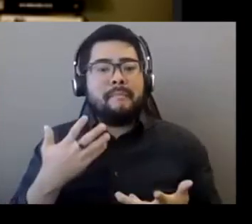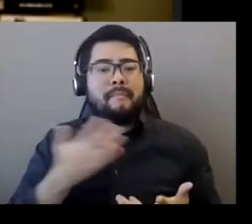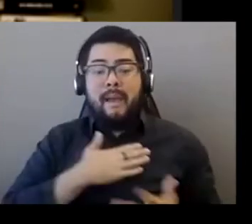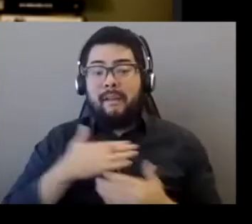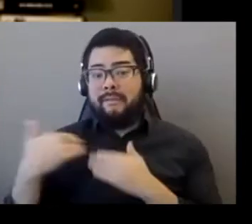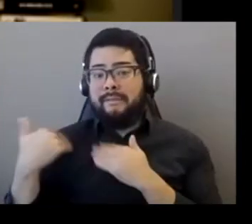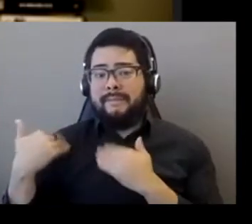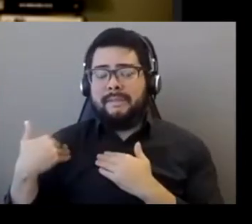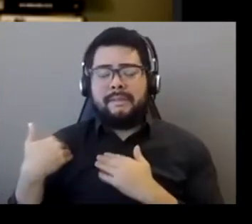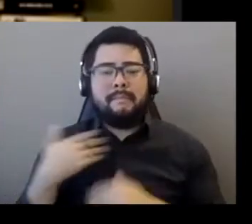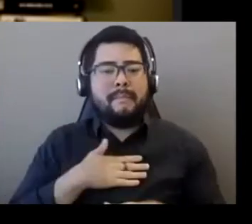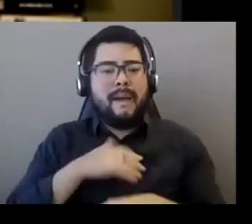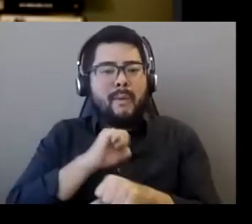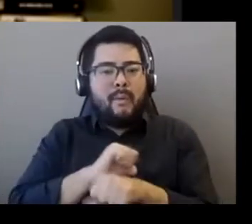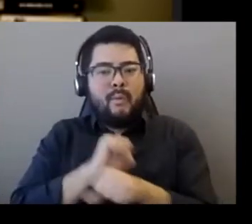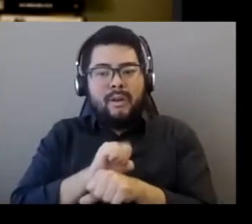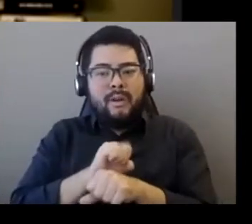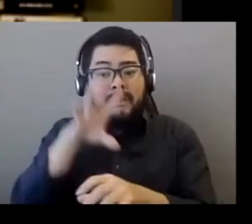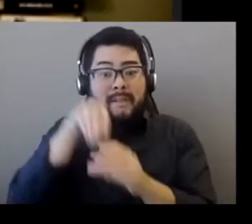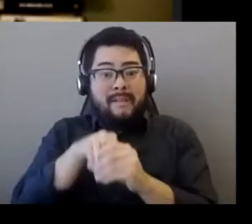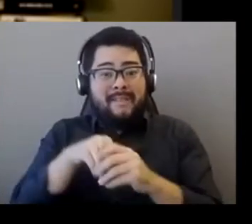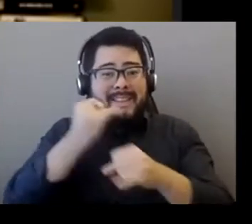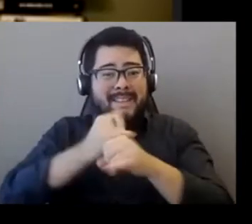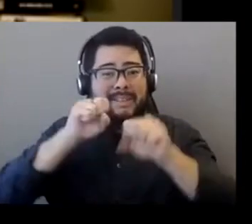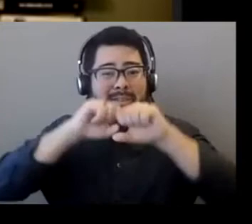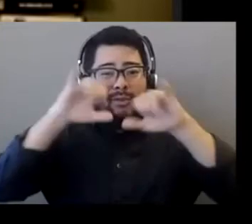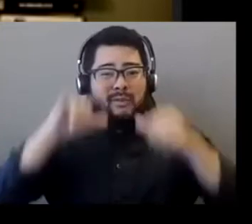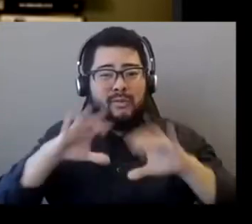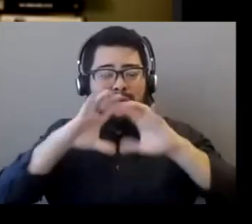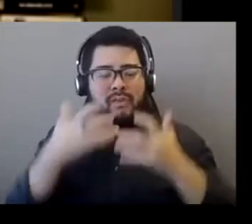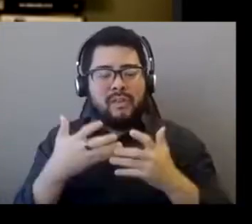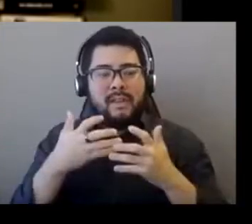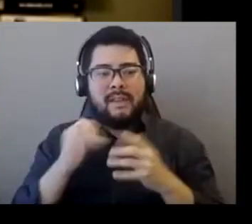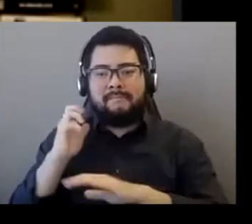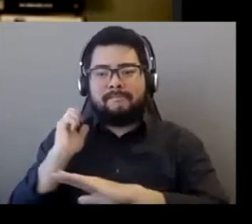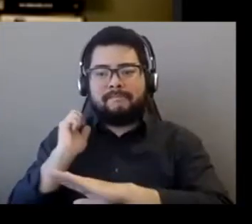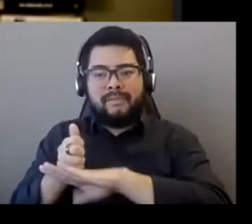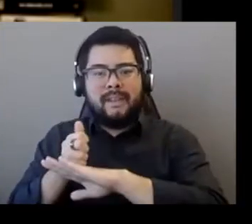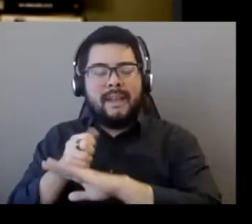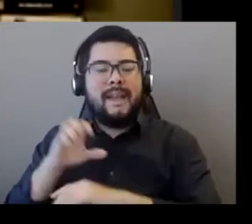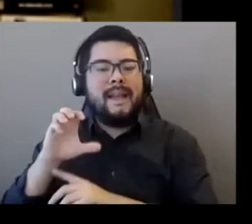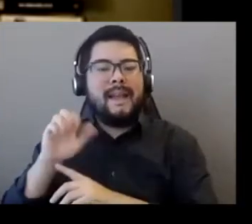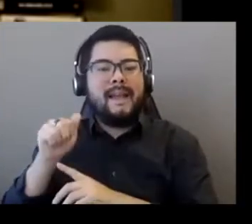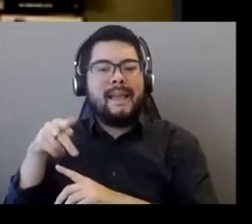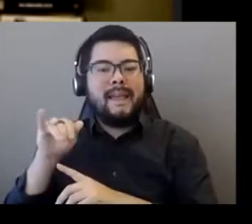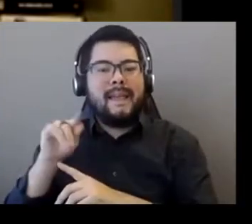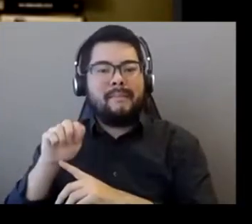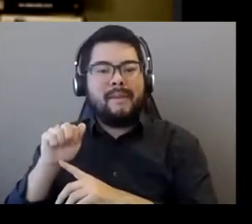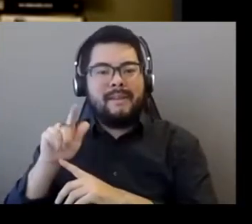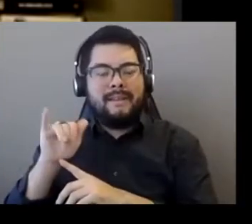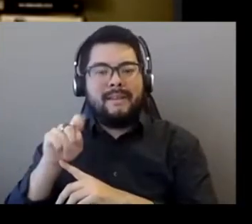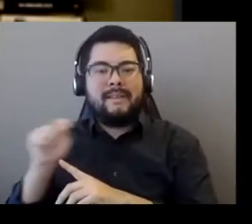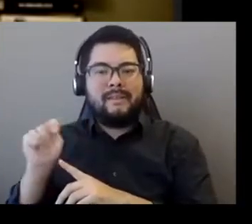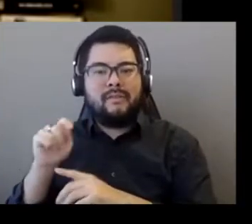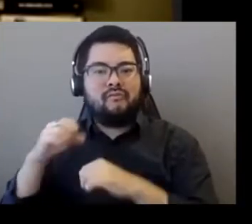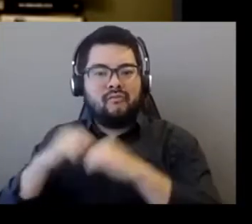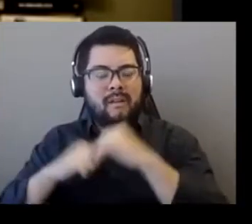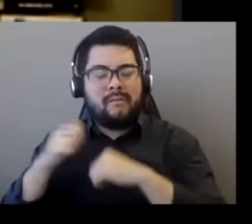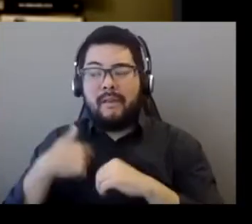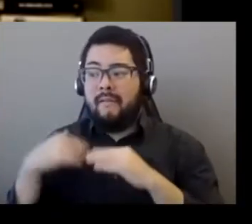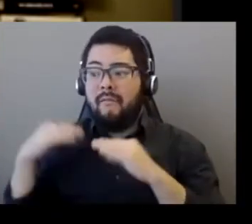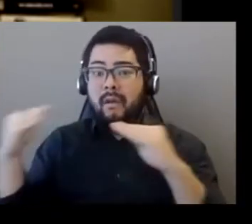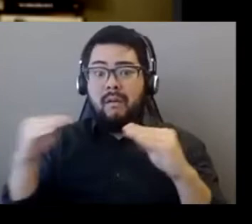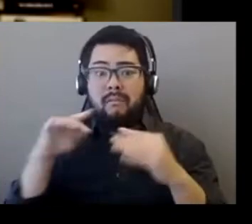My job is a job in an institution that is located in a capitalist structure. I'm talking about a university job. When I taught at Trinity